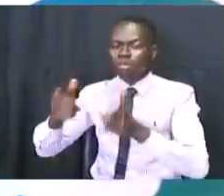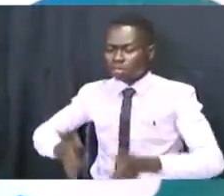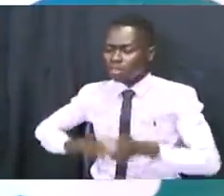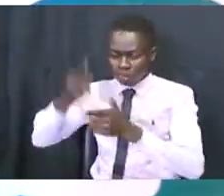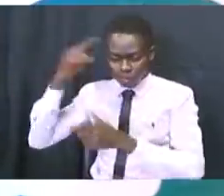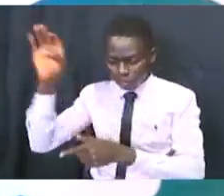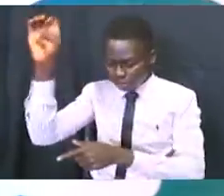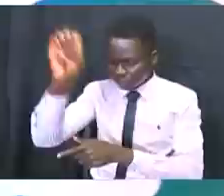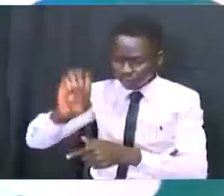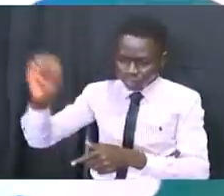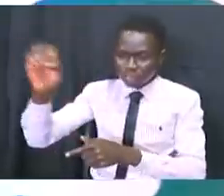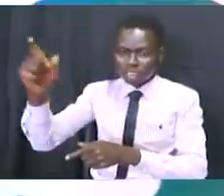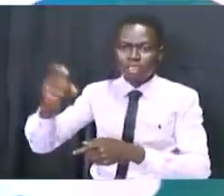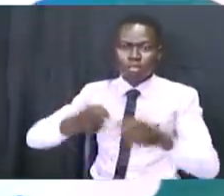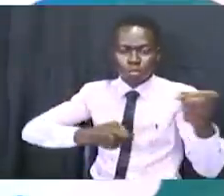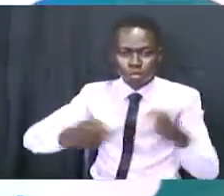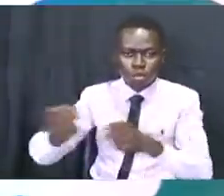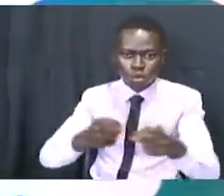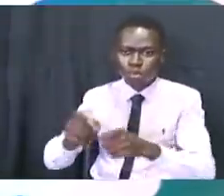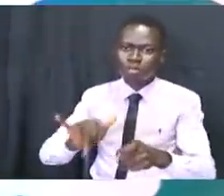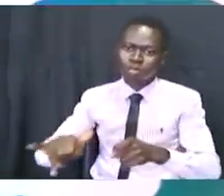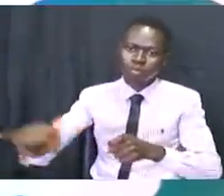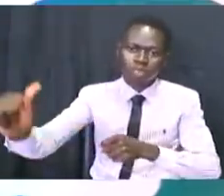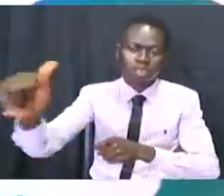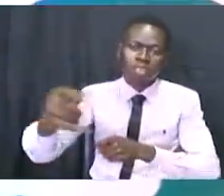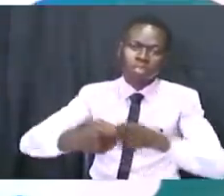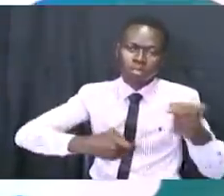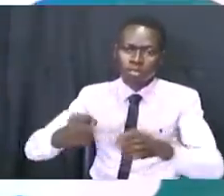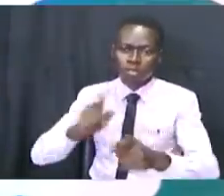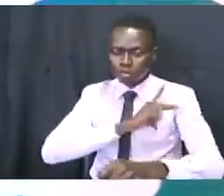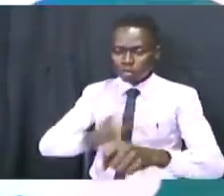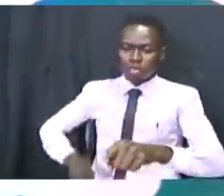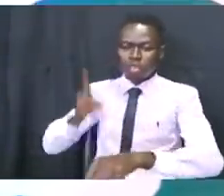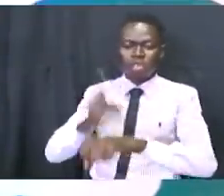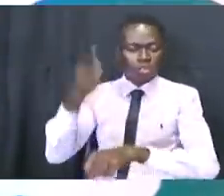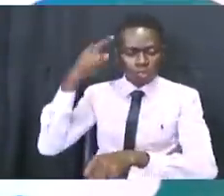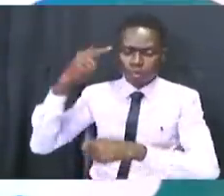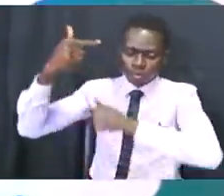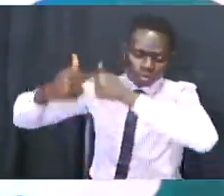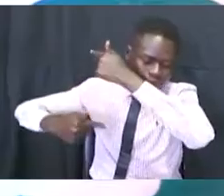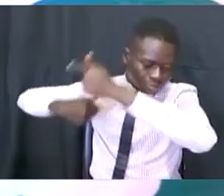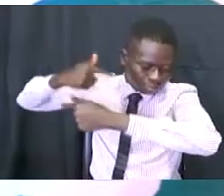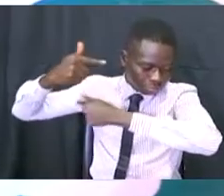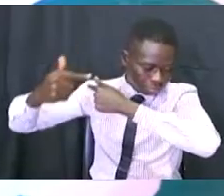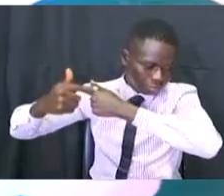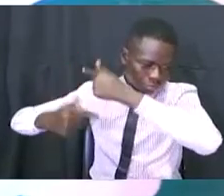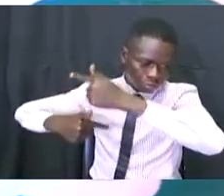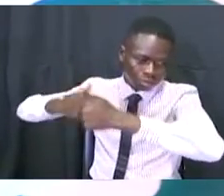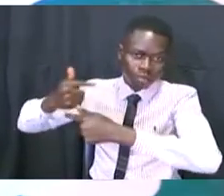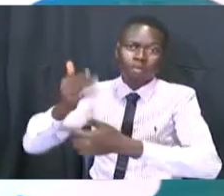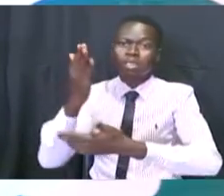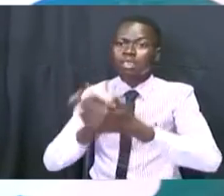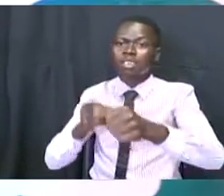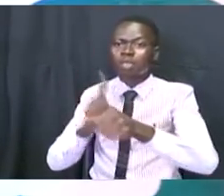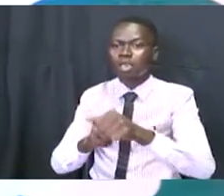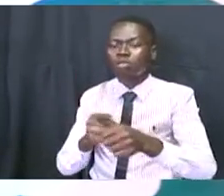forever. His dominion is an eternal dominion. His kingdom endures for generations to generation. You sometimes, when we